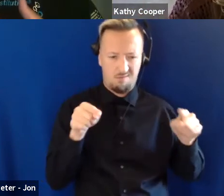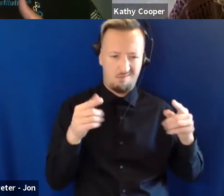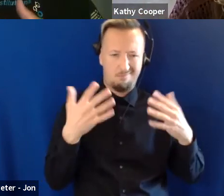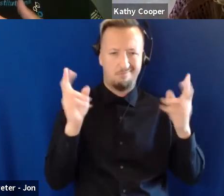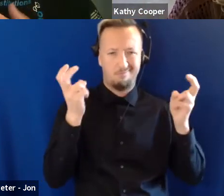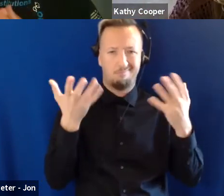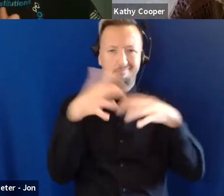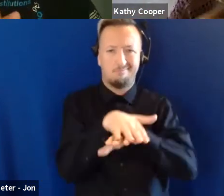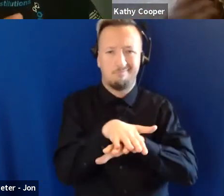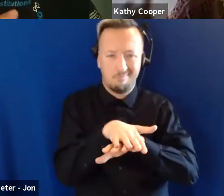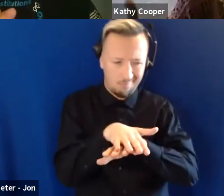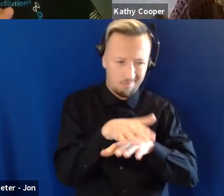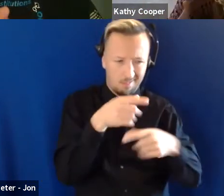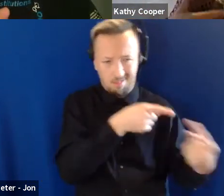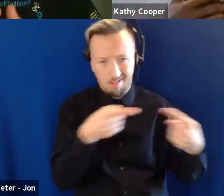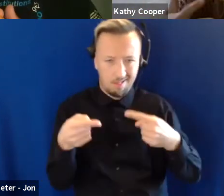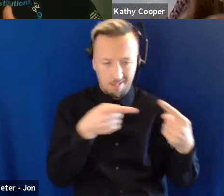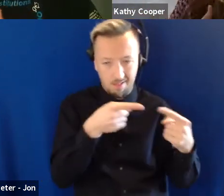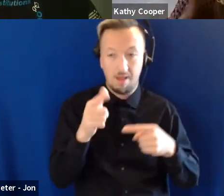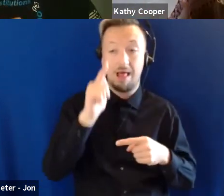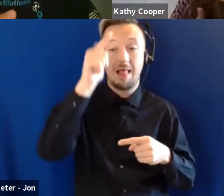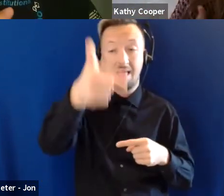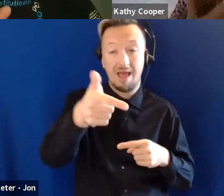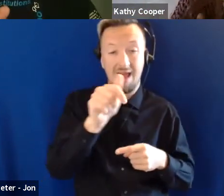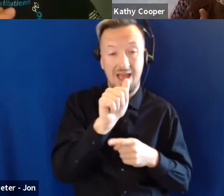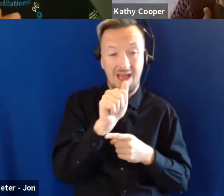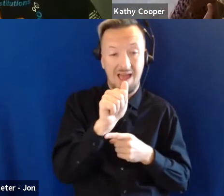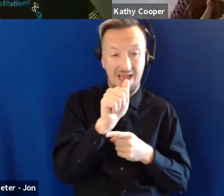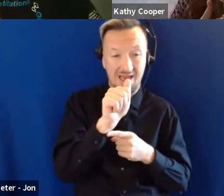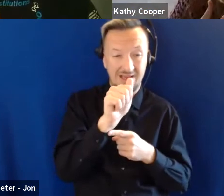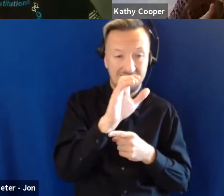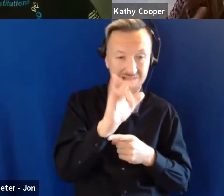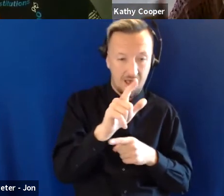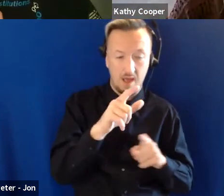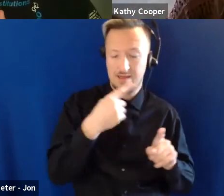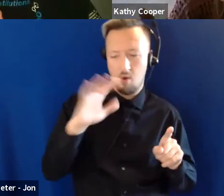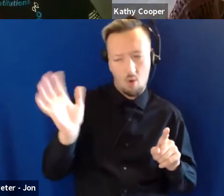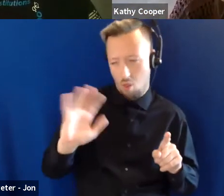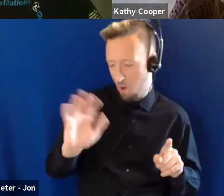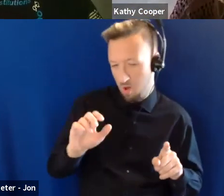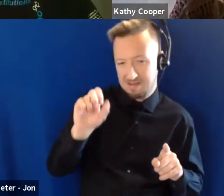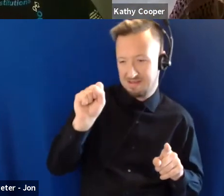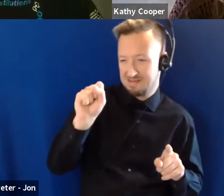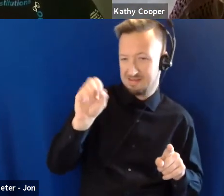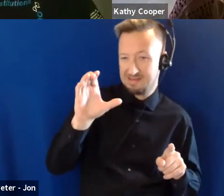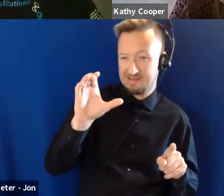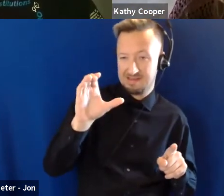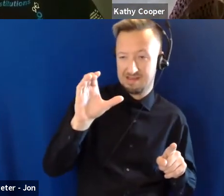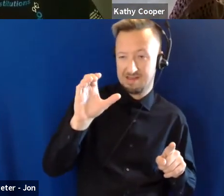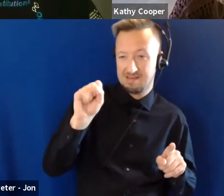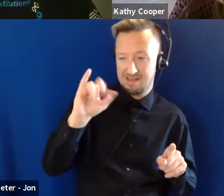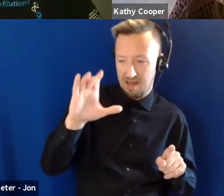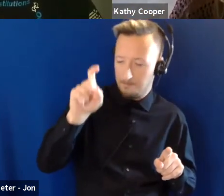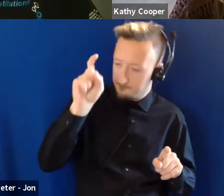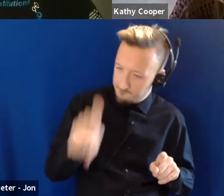was very helpful when ACL did come around and say, nope, SILCs have to be autonomous. And you'll see in this spill